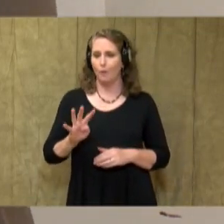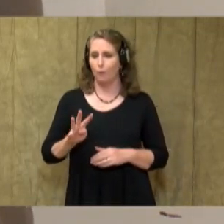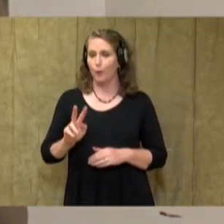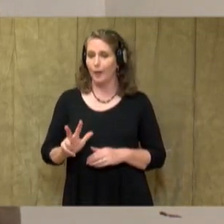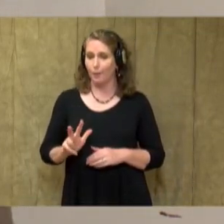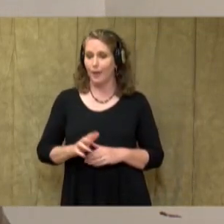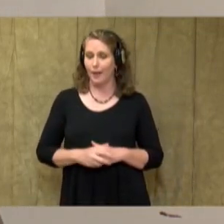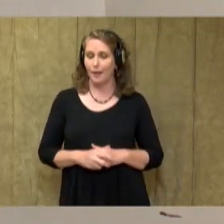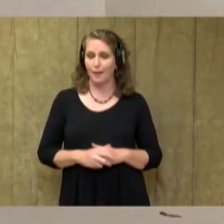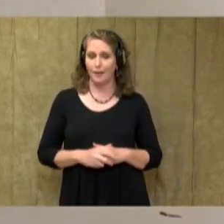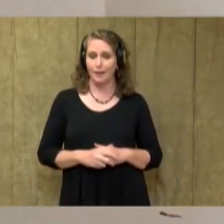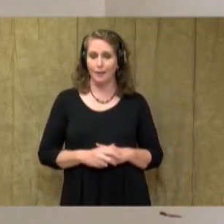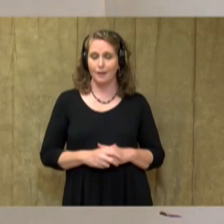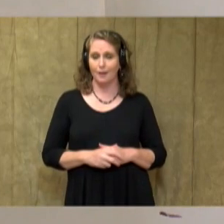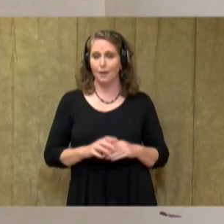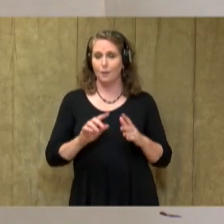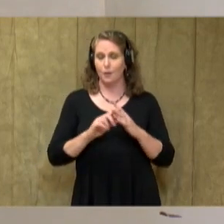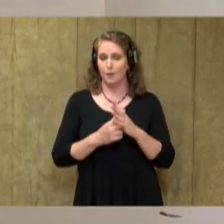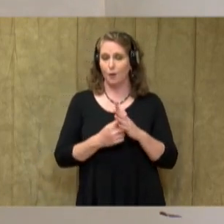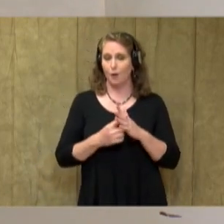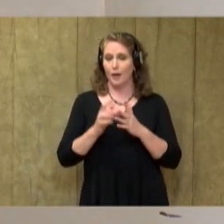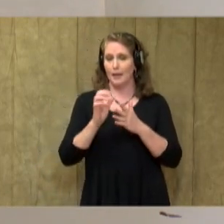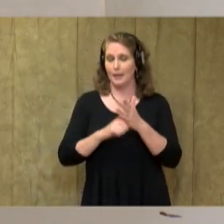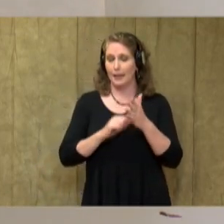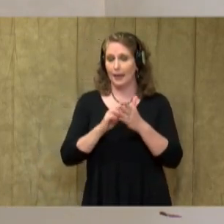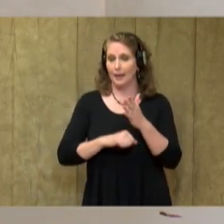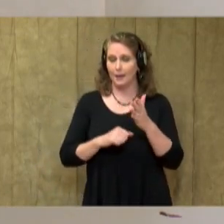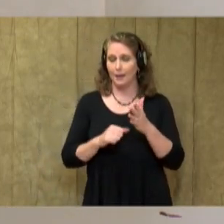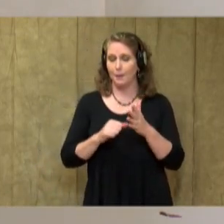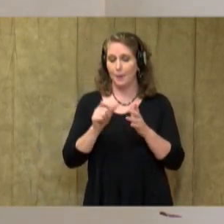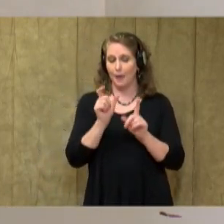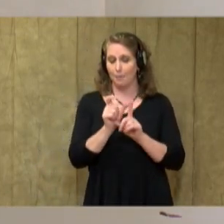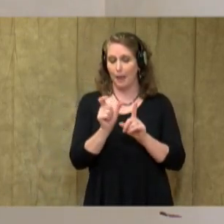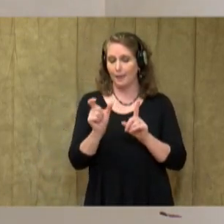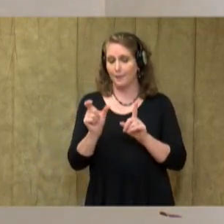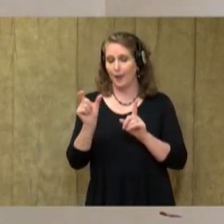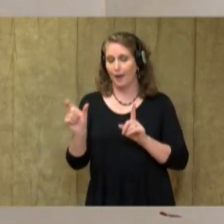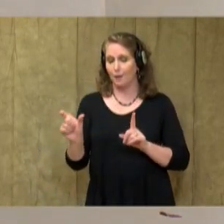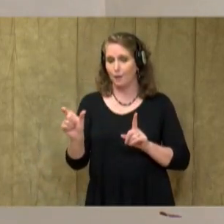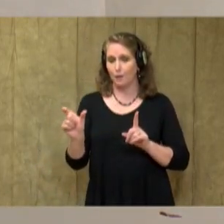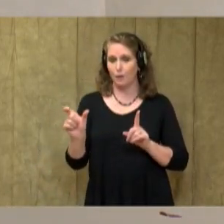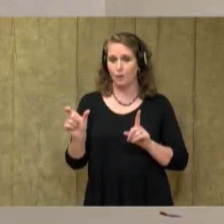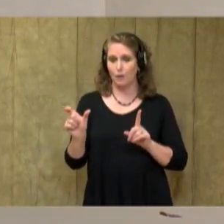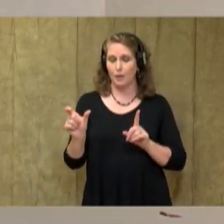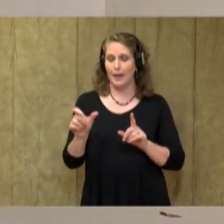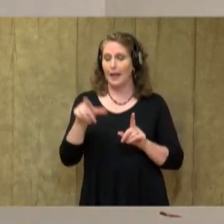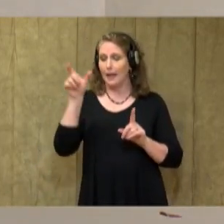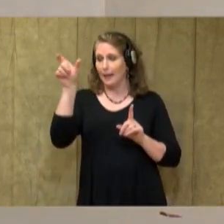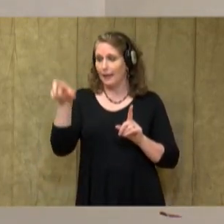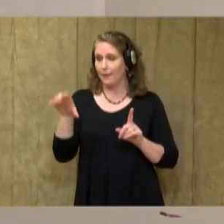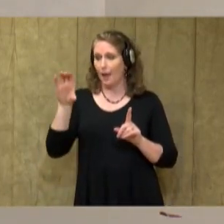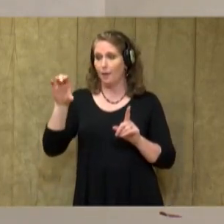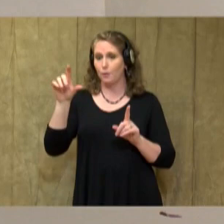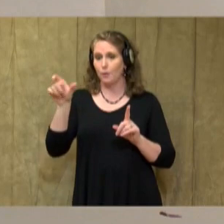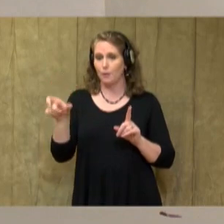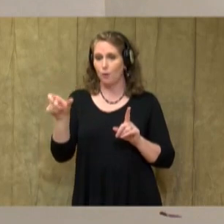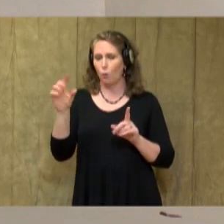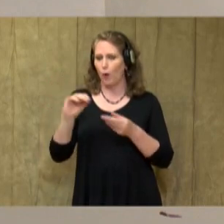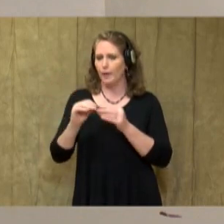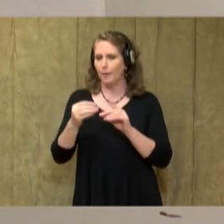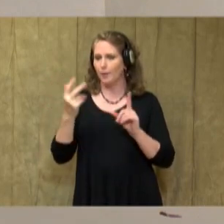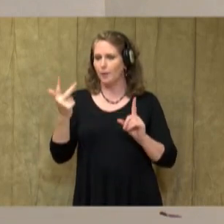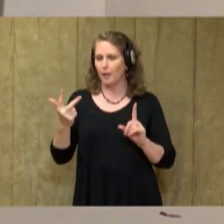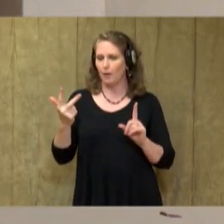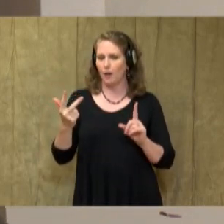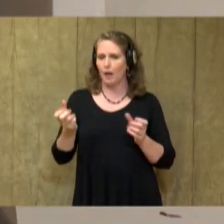243. So we can start and just take away by place value. So what number is in the hundreds place? A